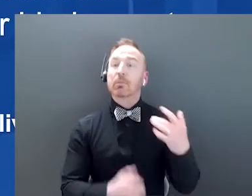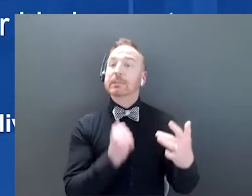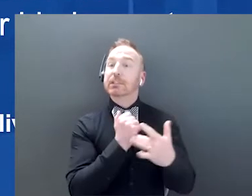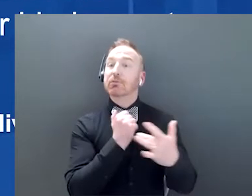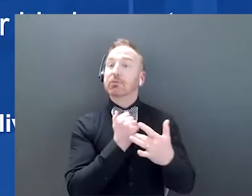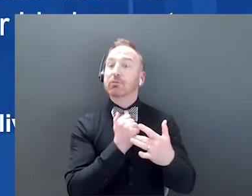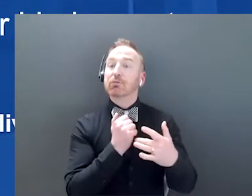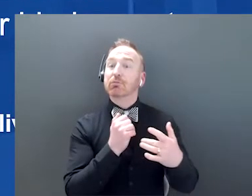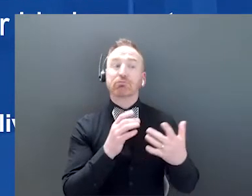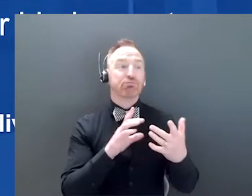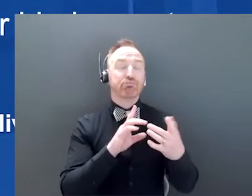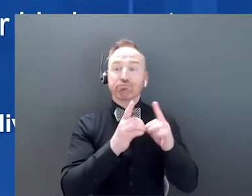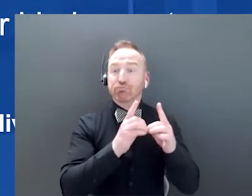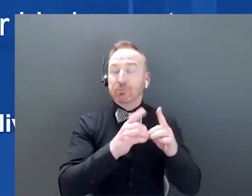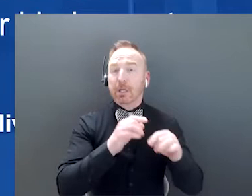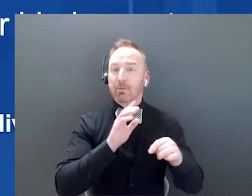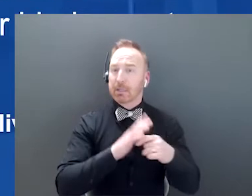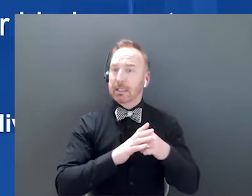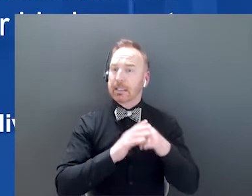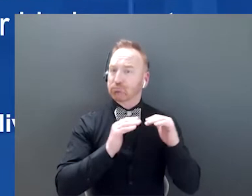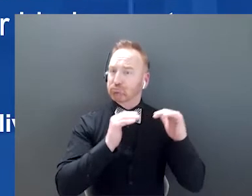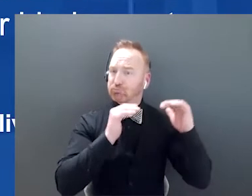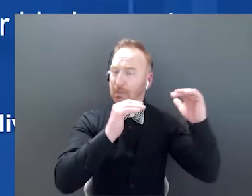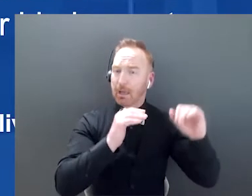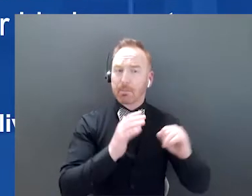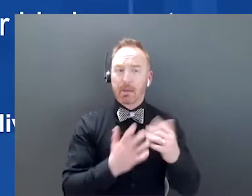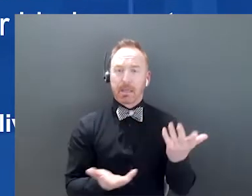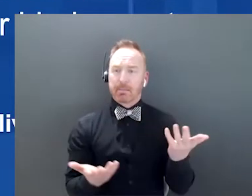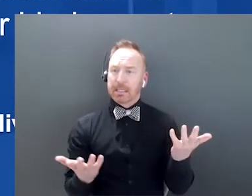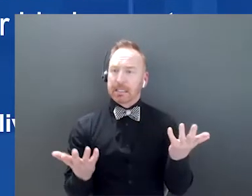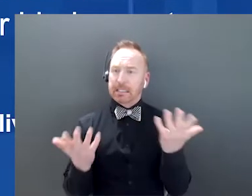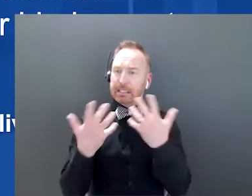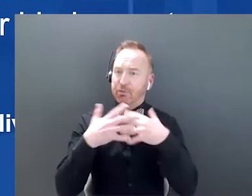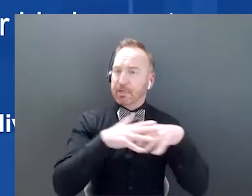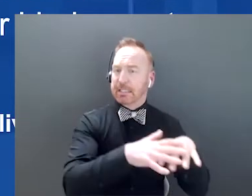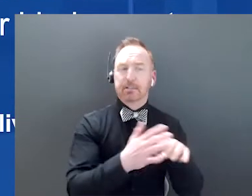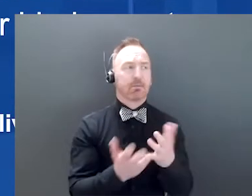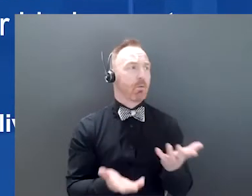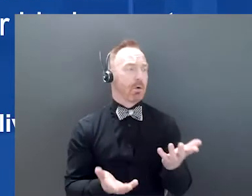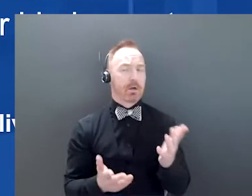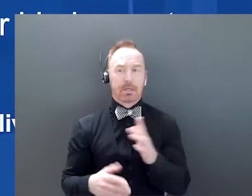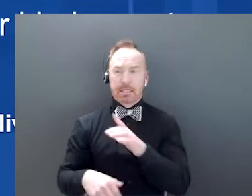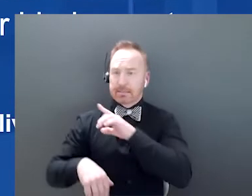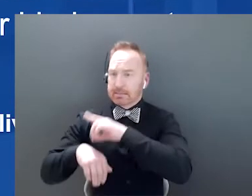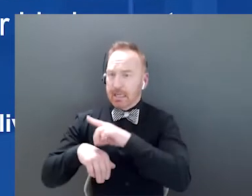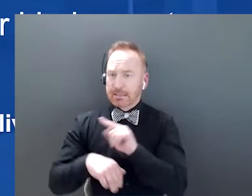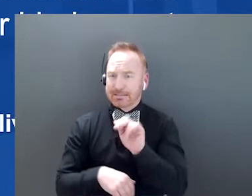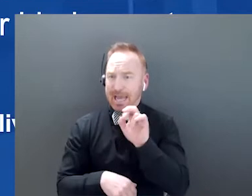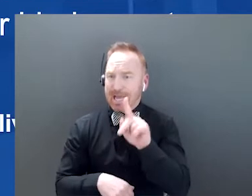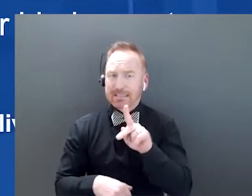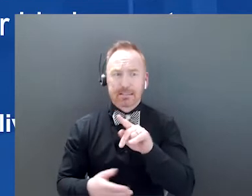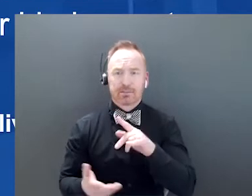technology might lead to more accessible digital interfaces and more efficient ways of completing tasks, I am concerned about the